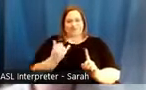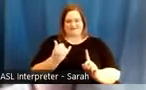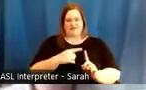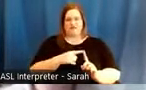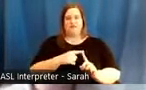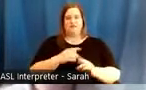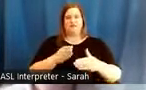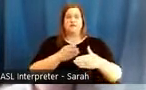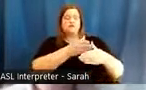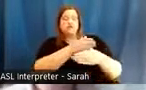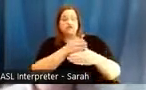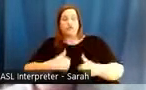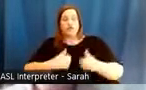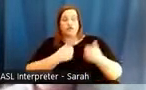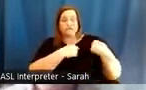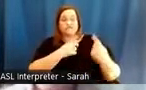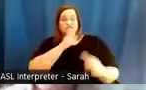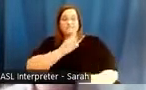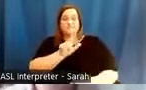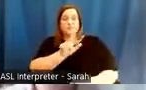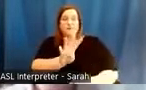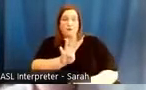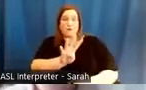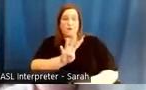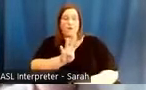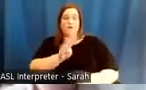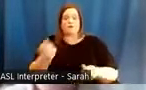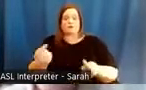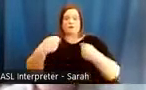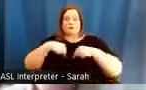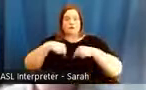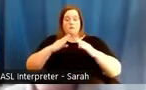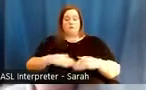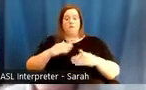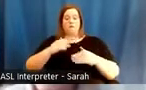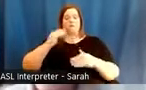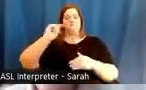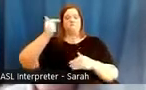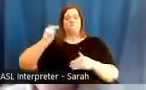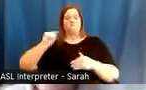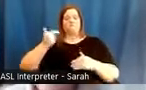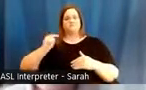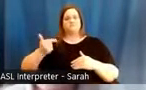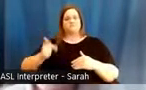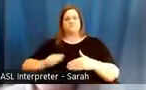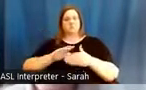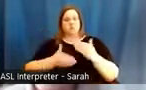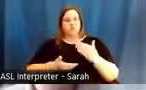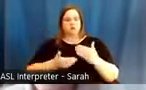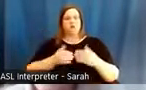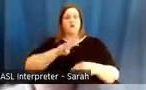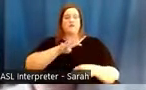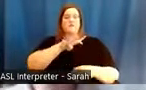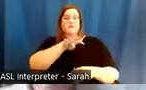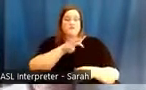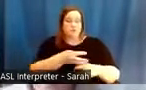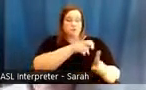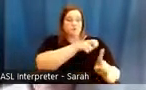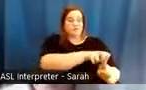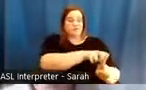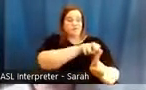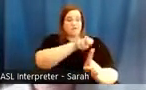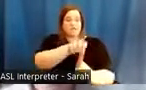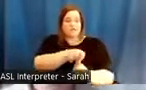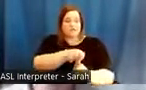was 24, coming home to us every other weekend. He is presently in his fourth shared living situation